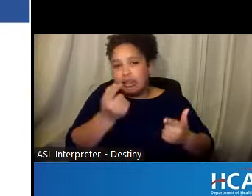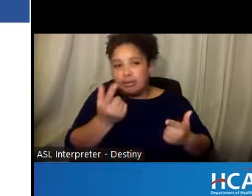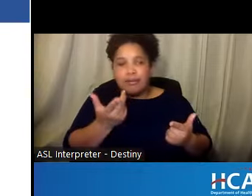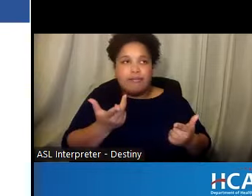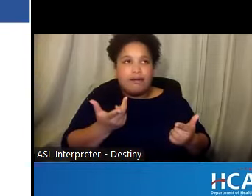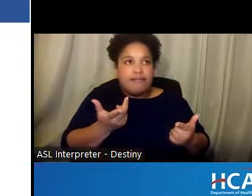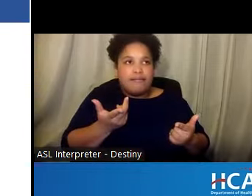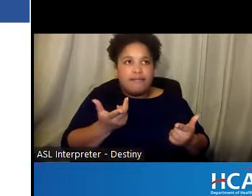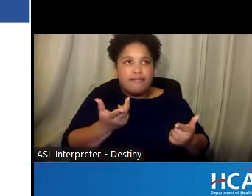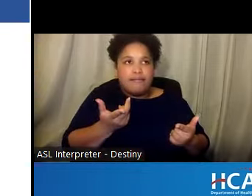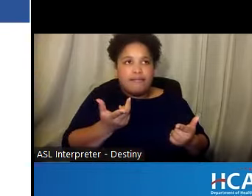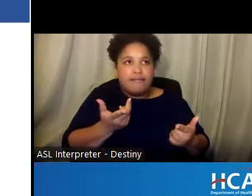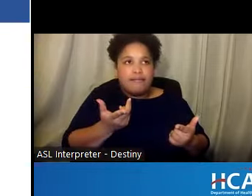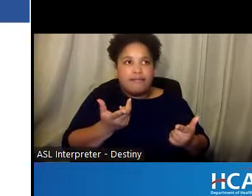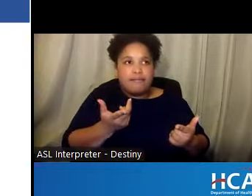of